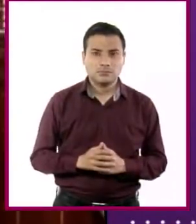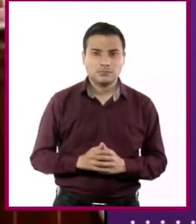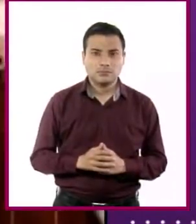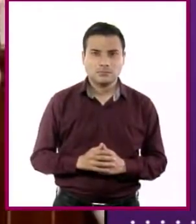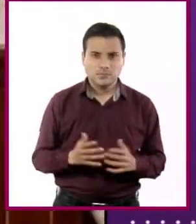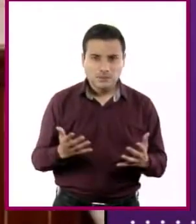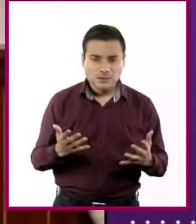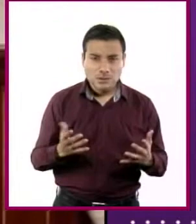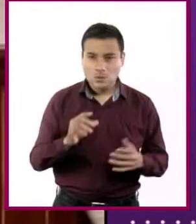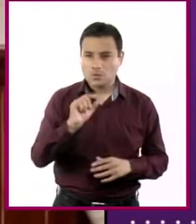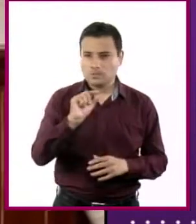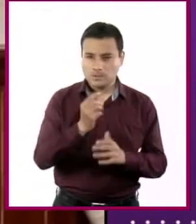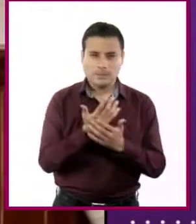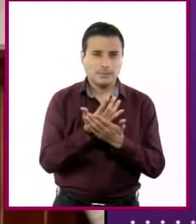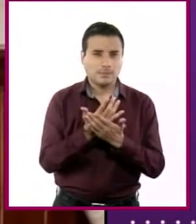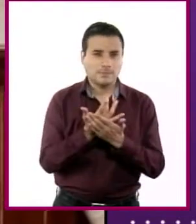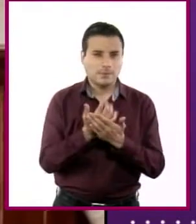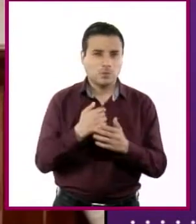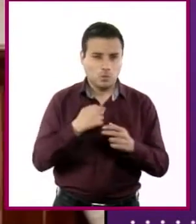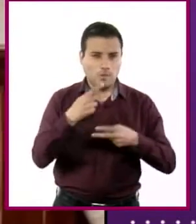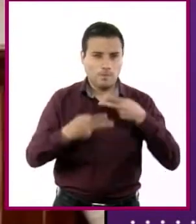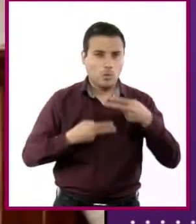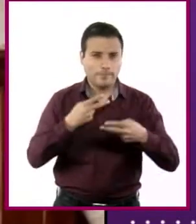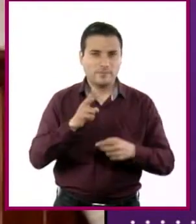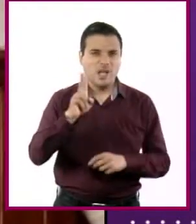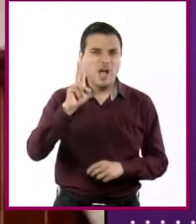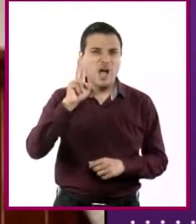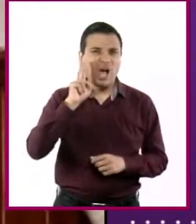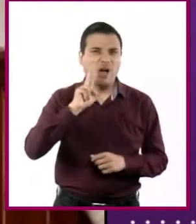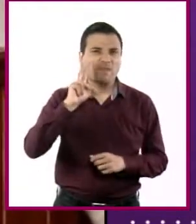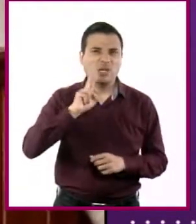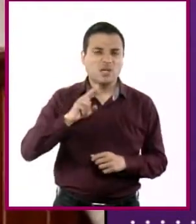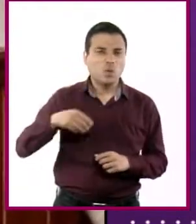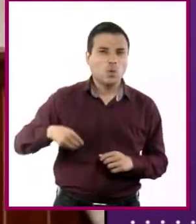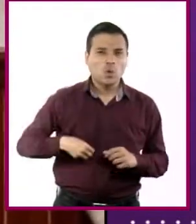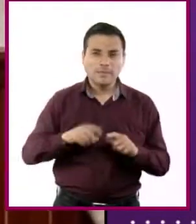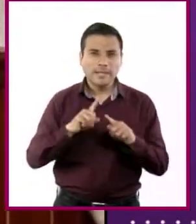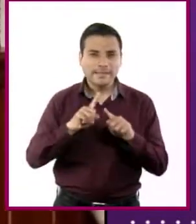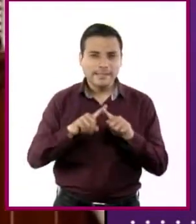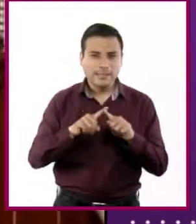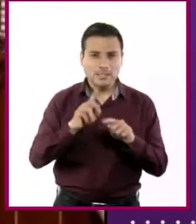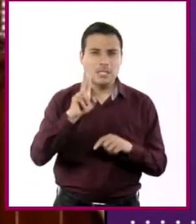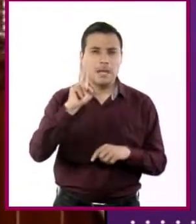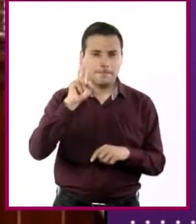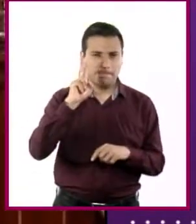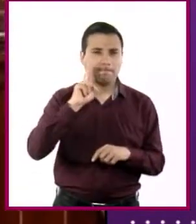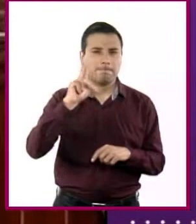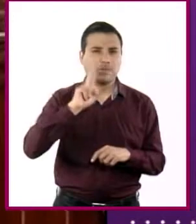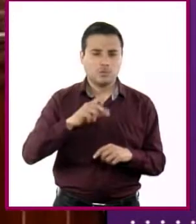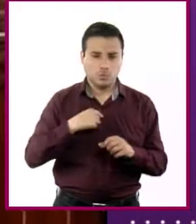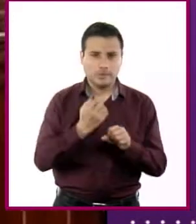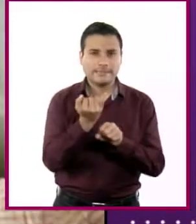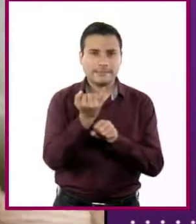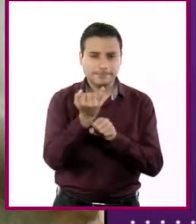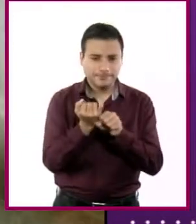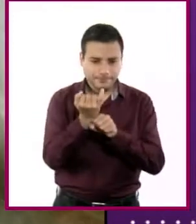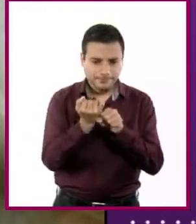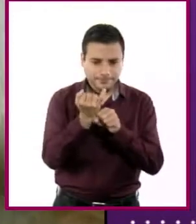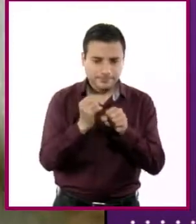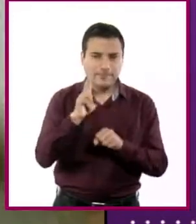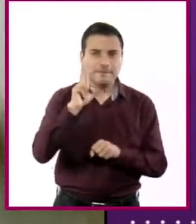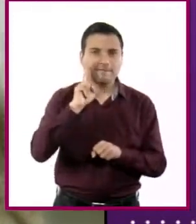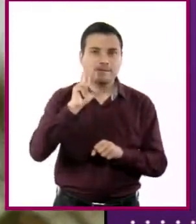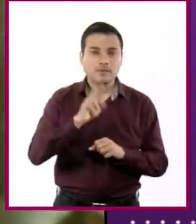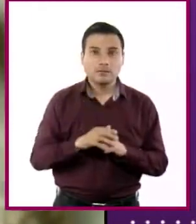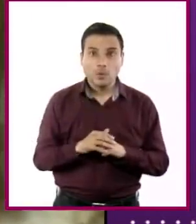I'm on my way. Trying to find out who is responsible for this interruption. Oh!